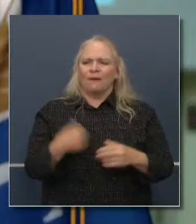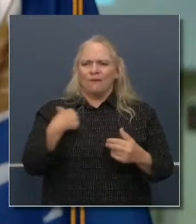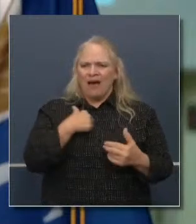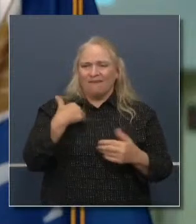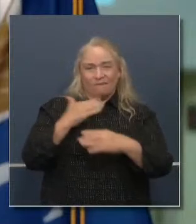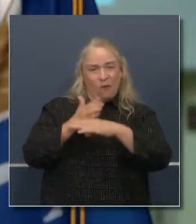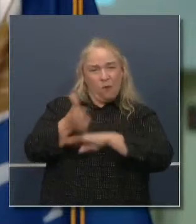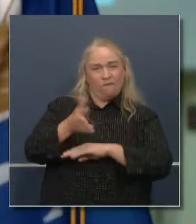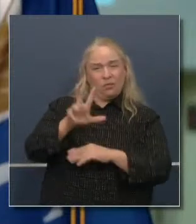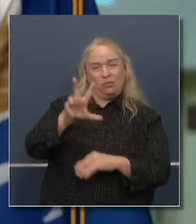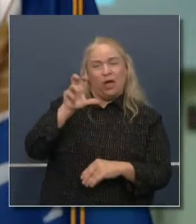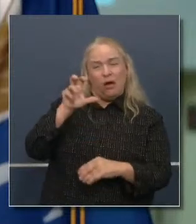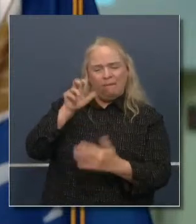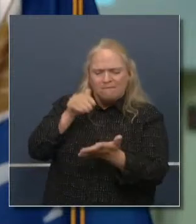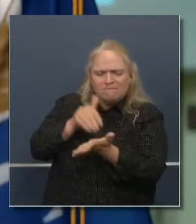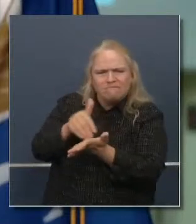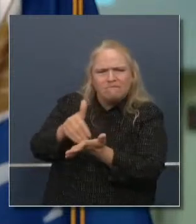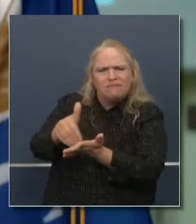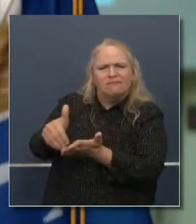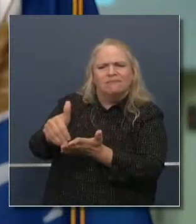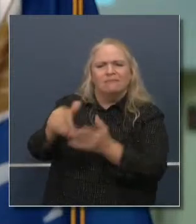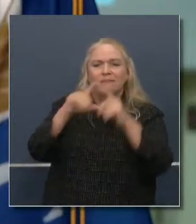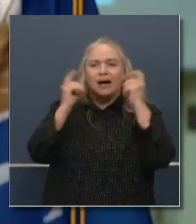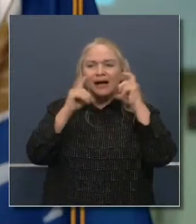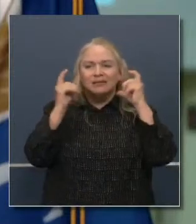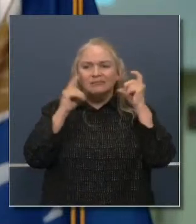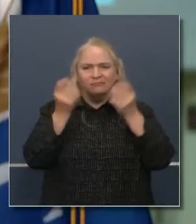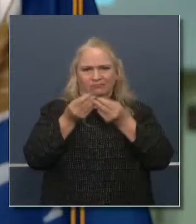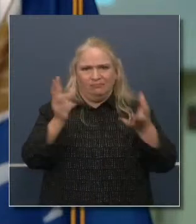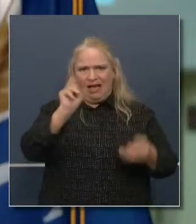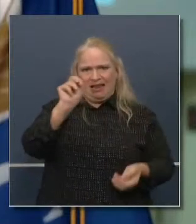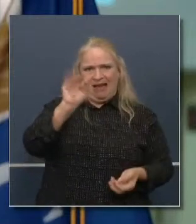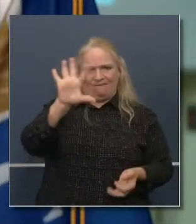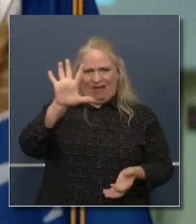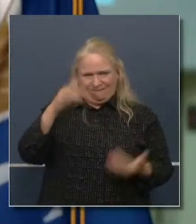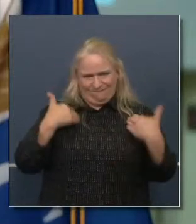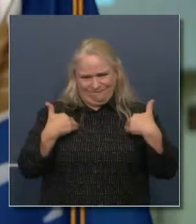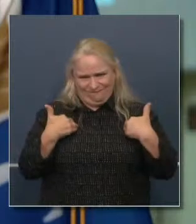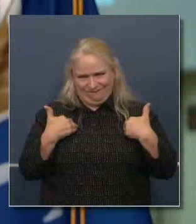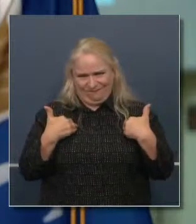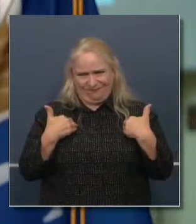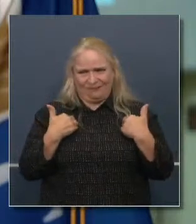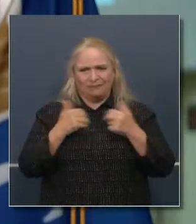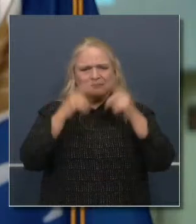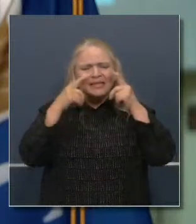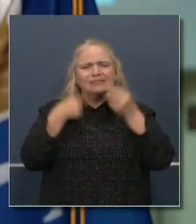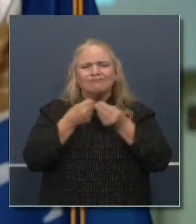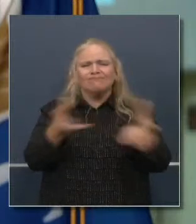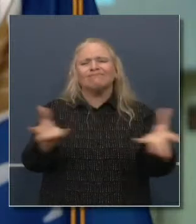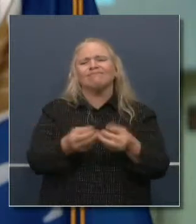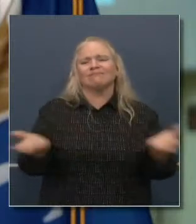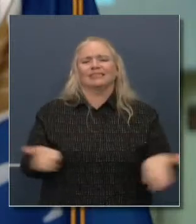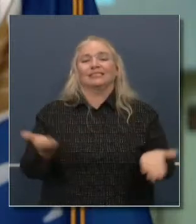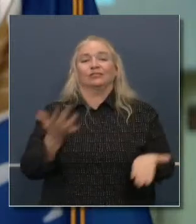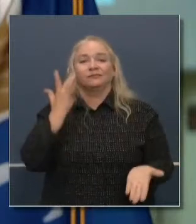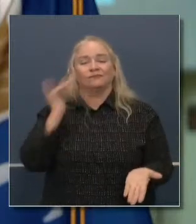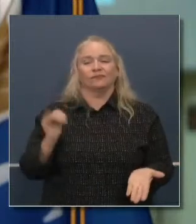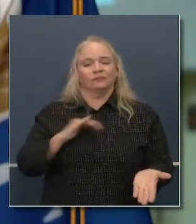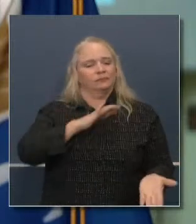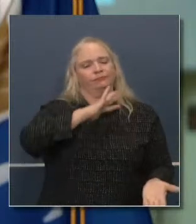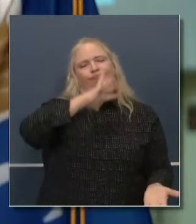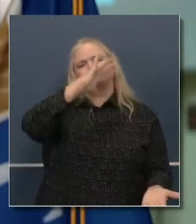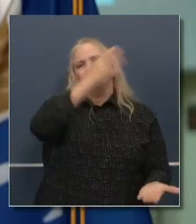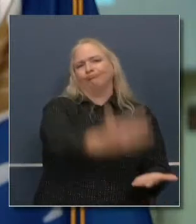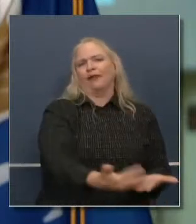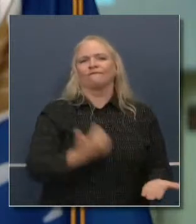masks, N95 masks, procedure masks, in our current state stockpile. Hundreds of